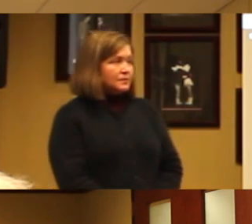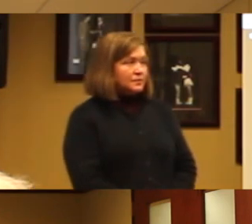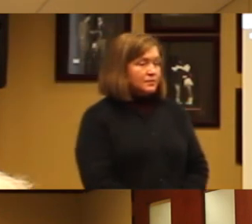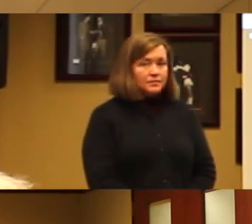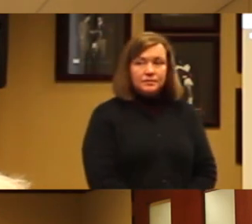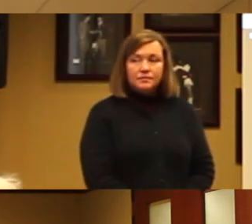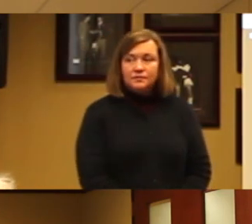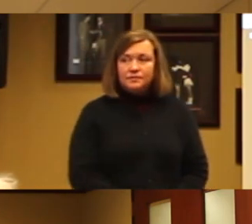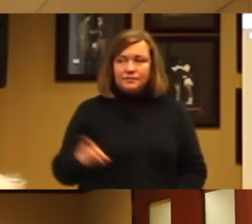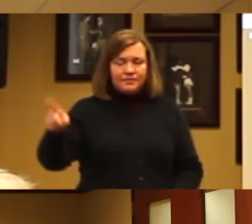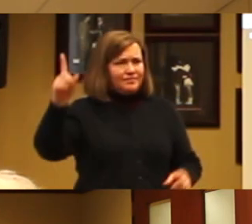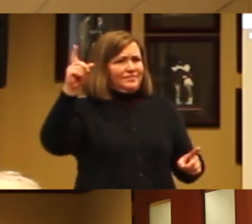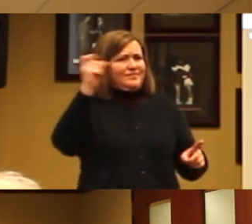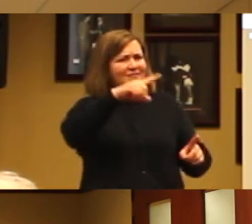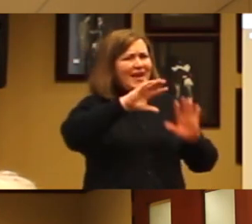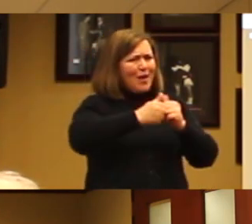How did you get started on this?